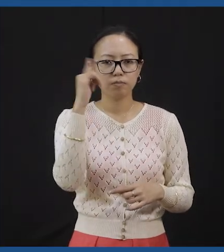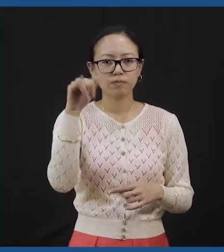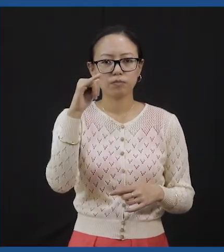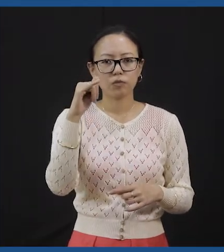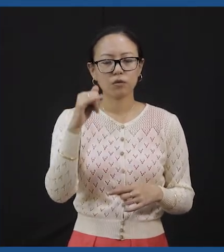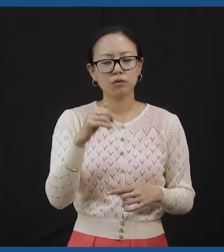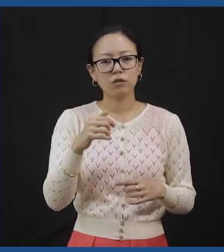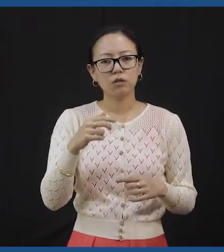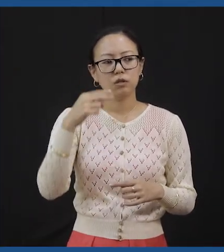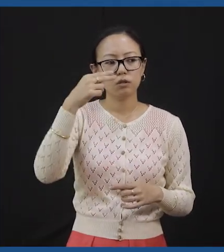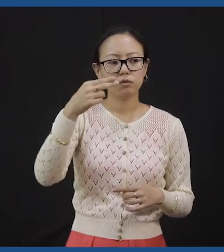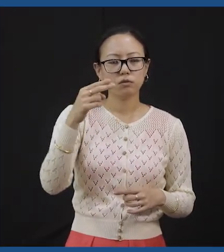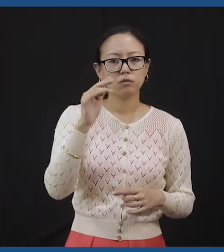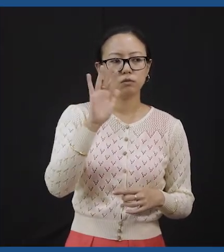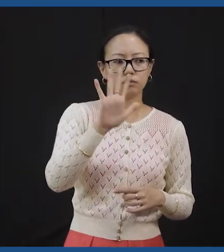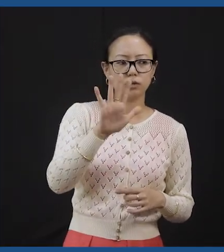the hundreds.